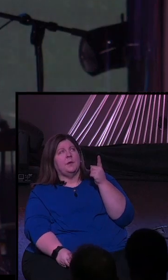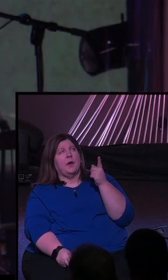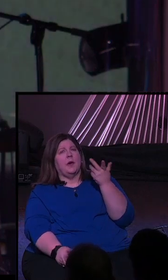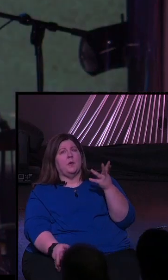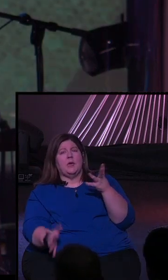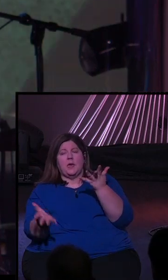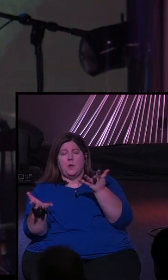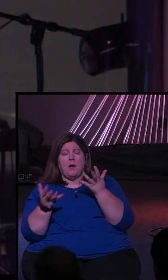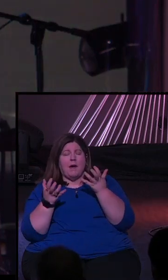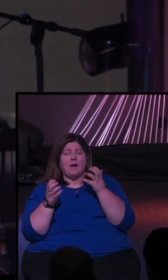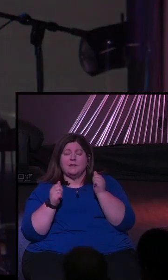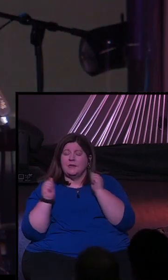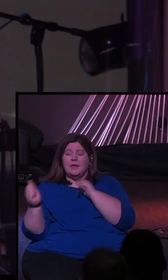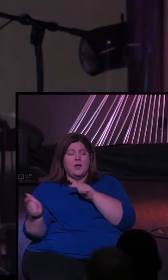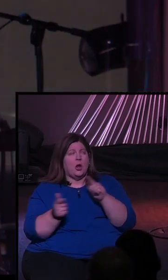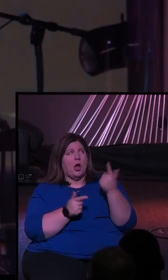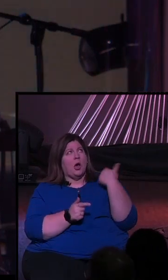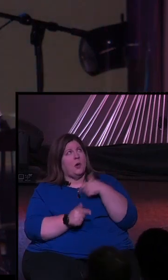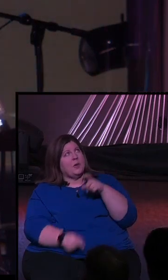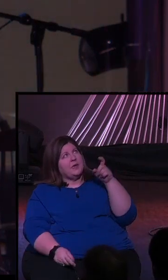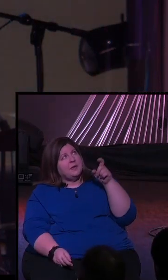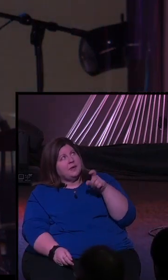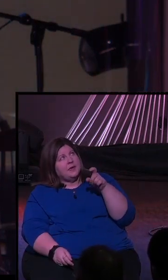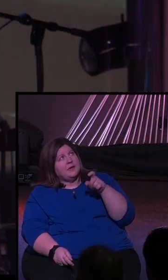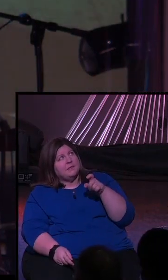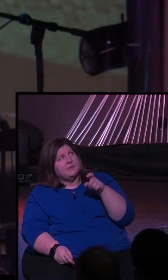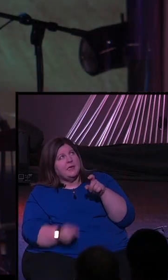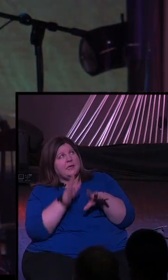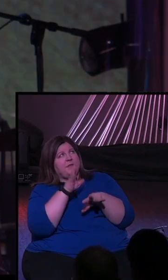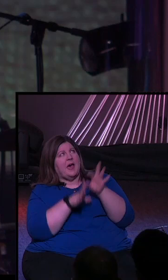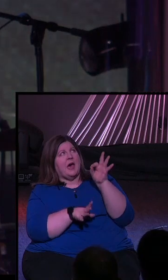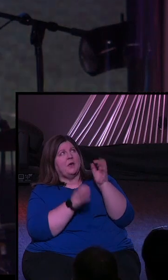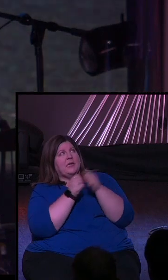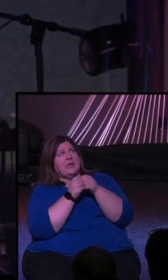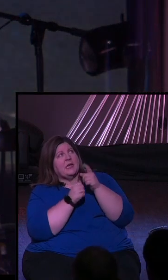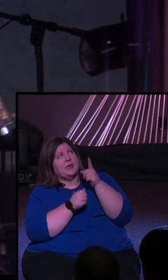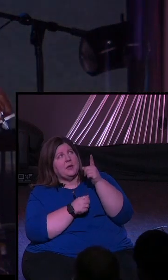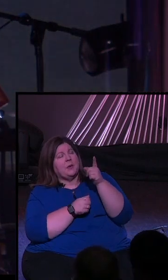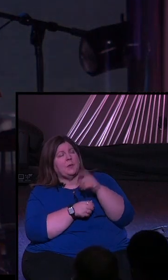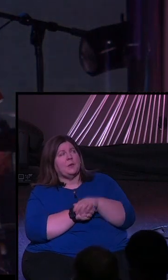you. All we want and all we need is